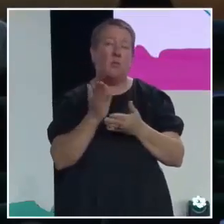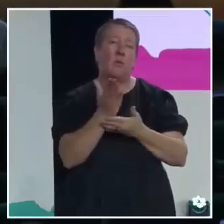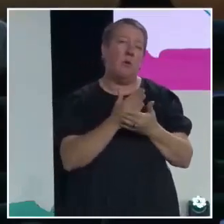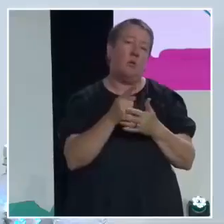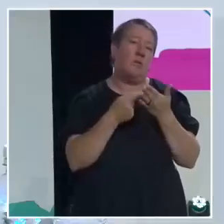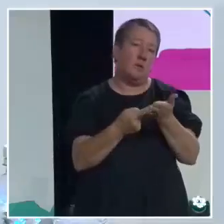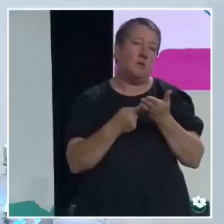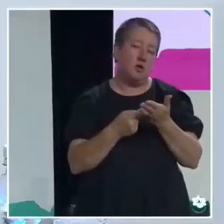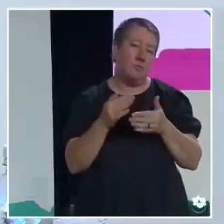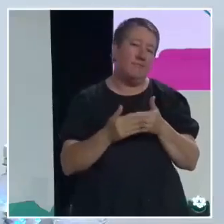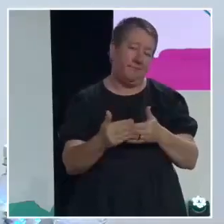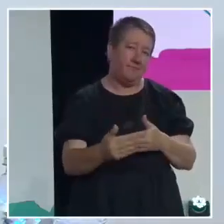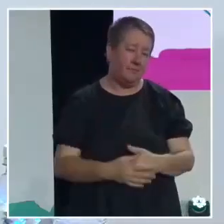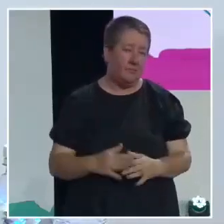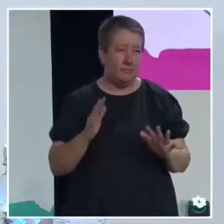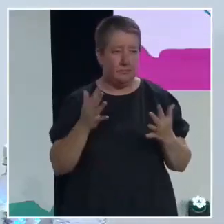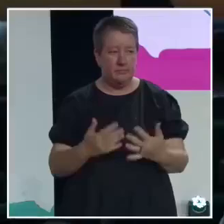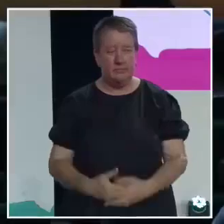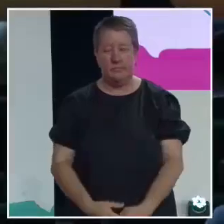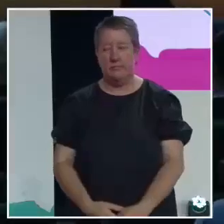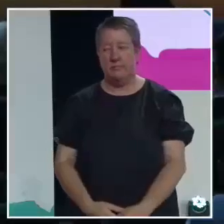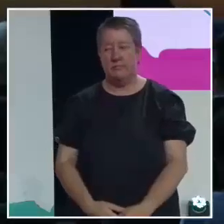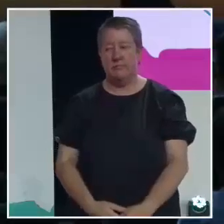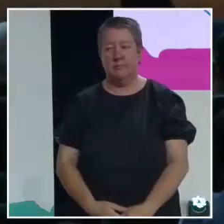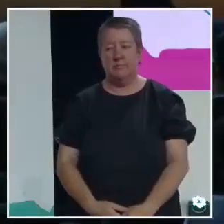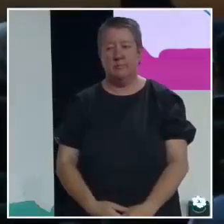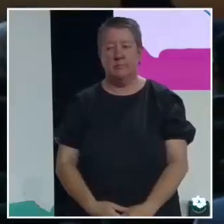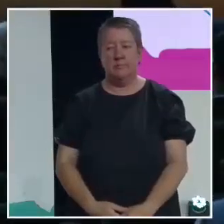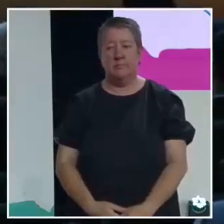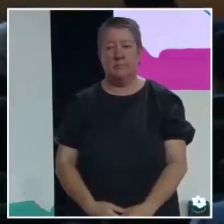program. Sorry.